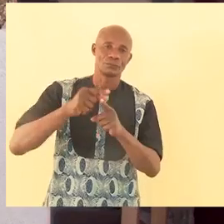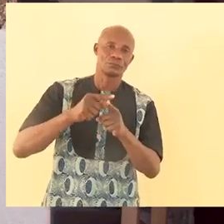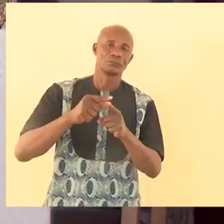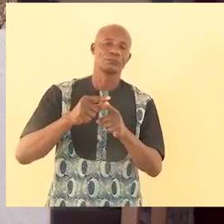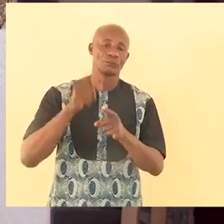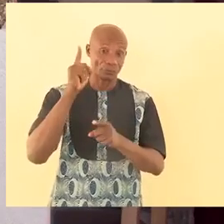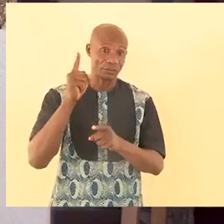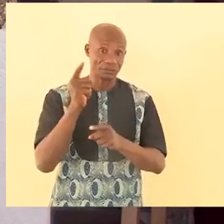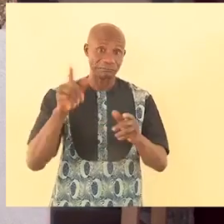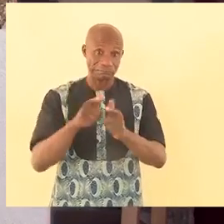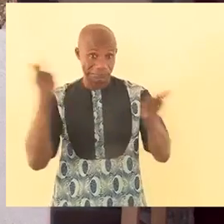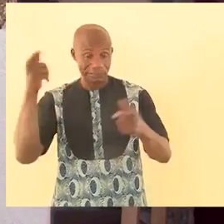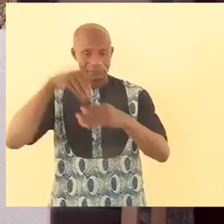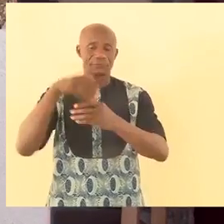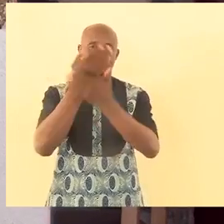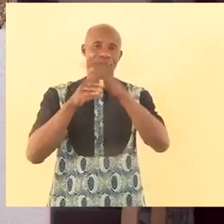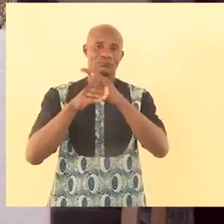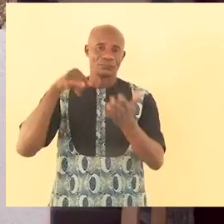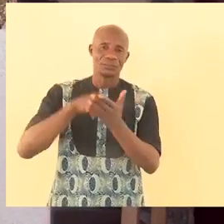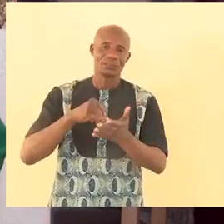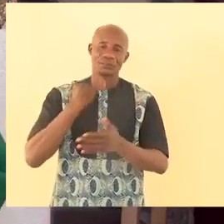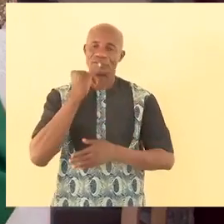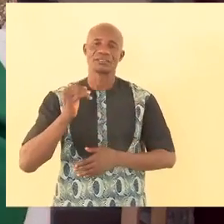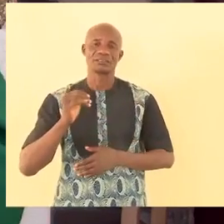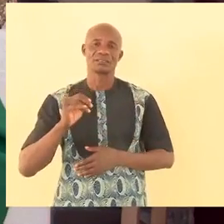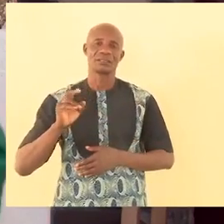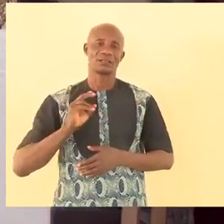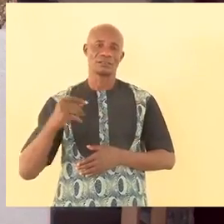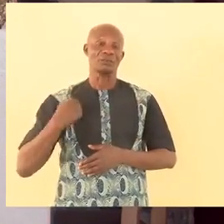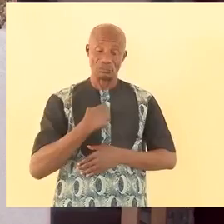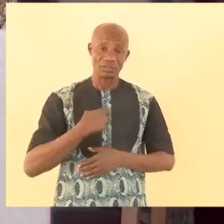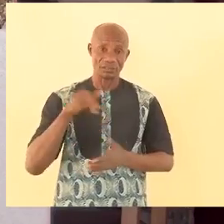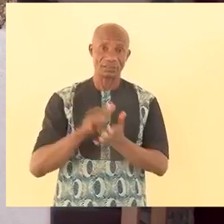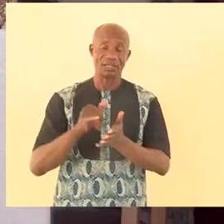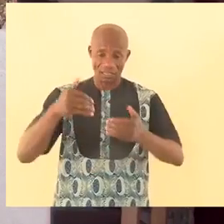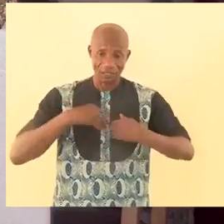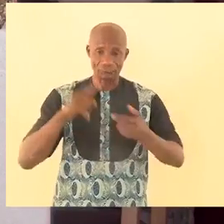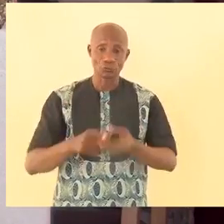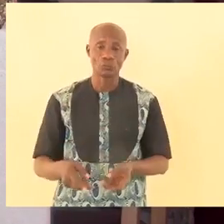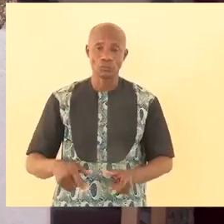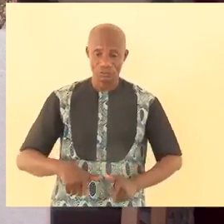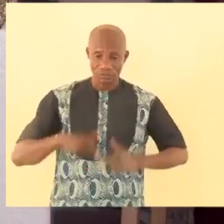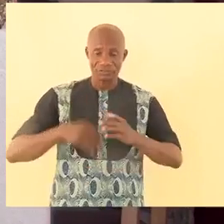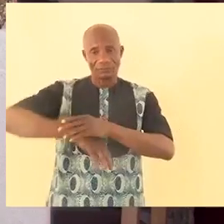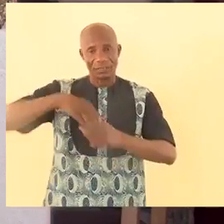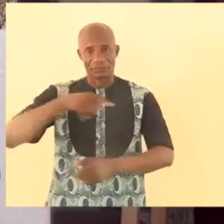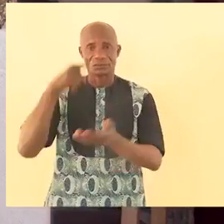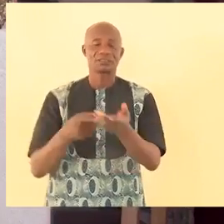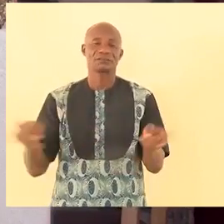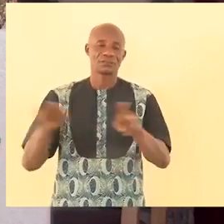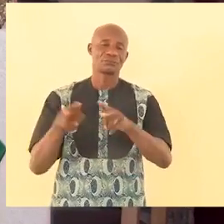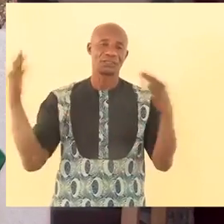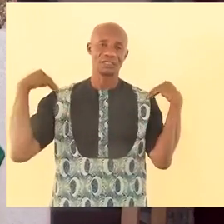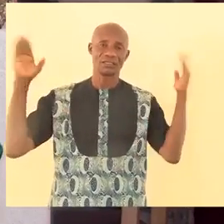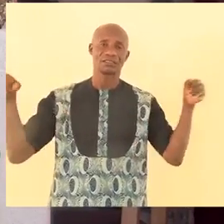great in heaven. It is we who have to live out these values. Angels are not going to come down from